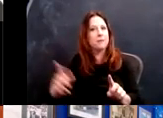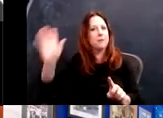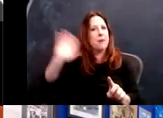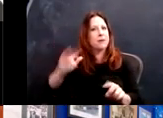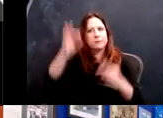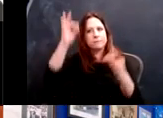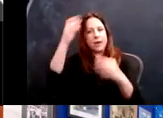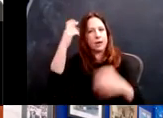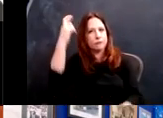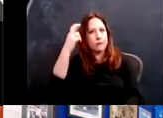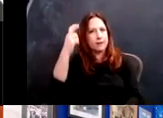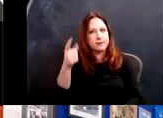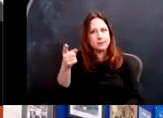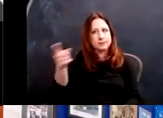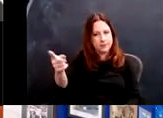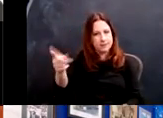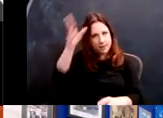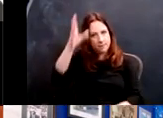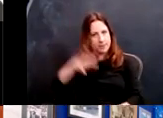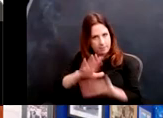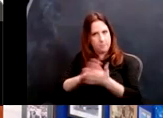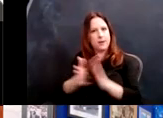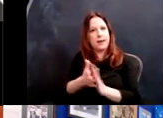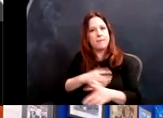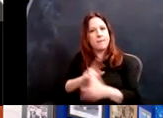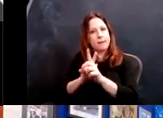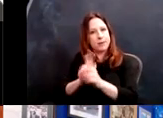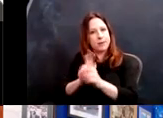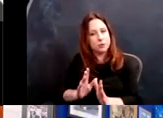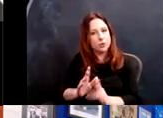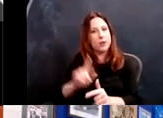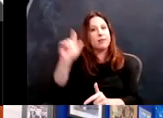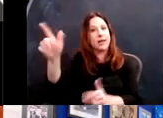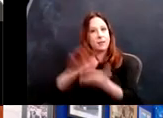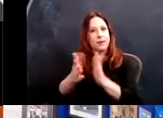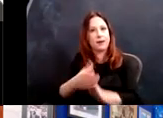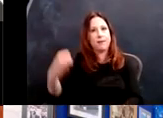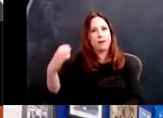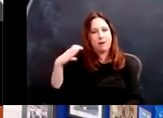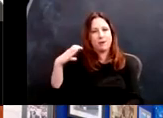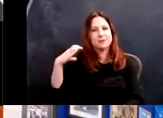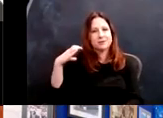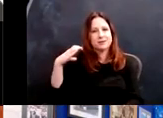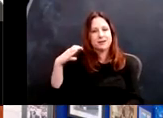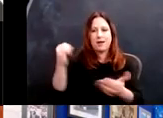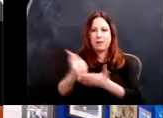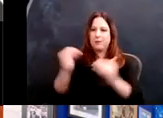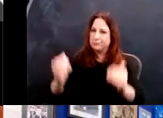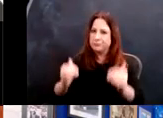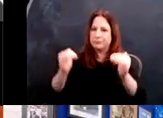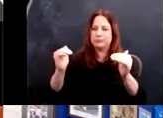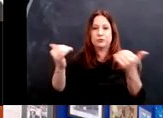is this gentleman would become my mentor and my boss and help me to get to where I am today.